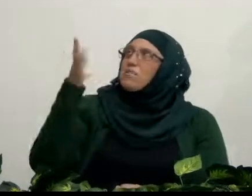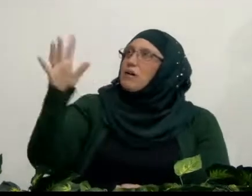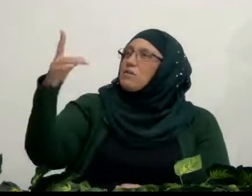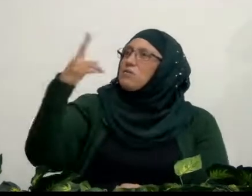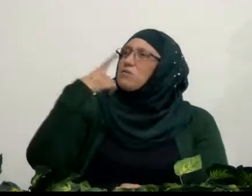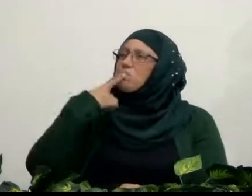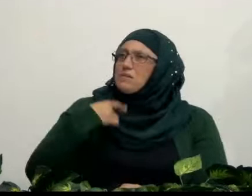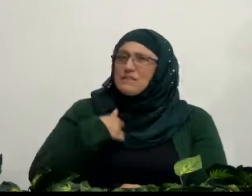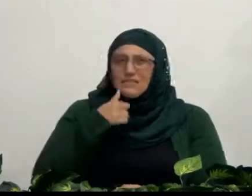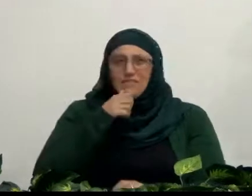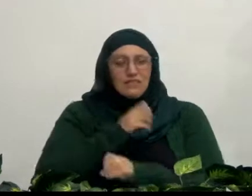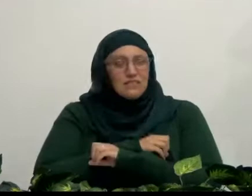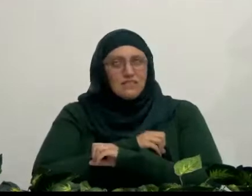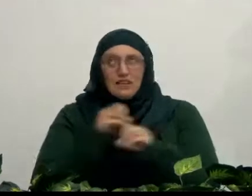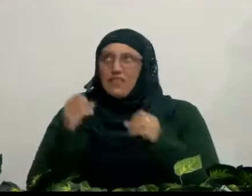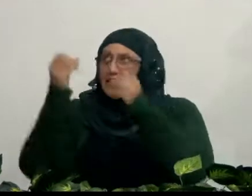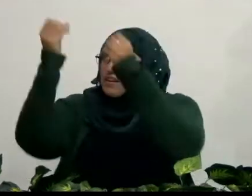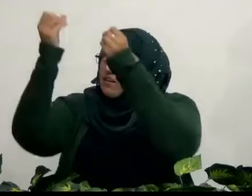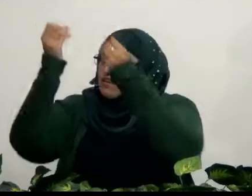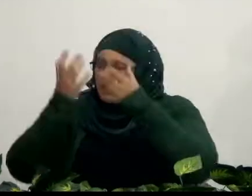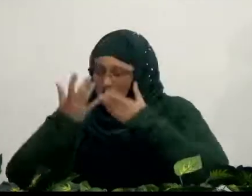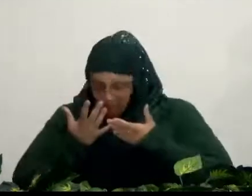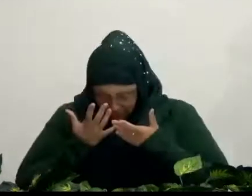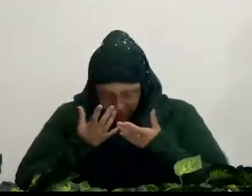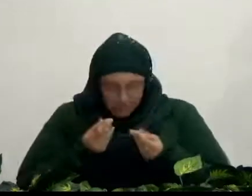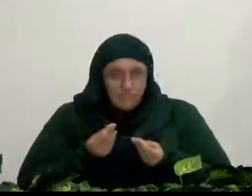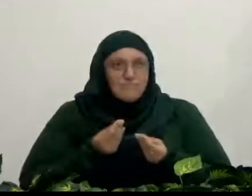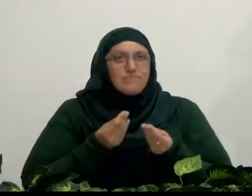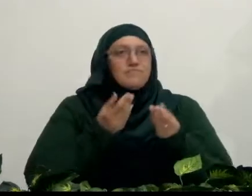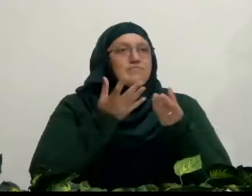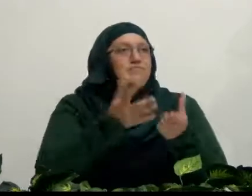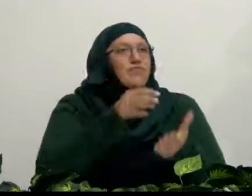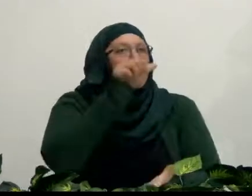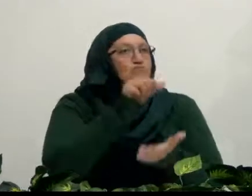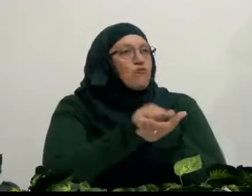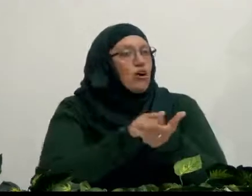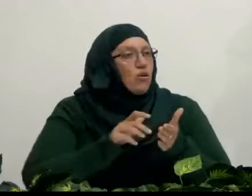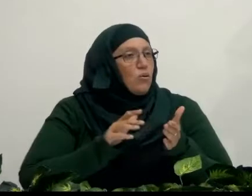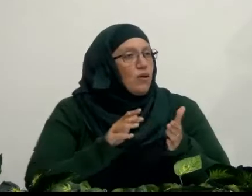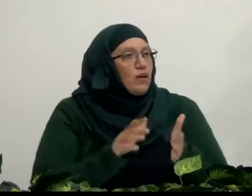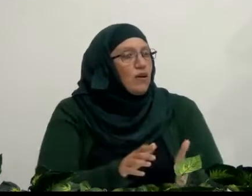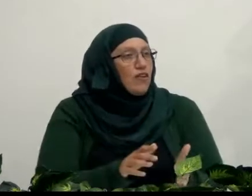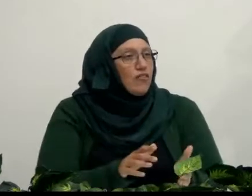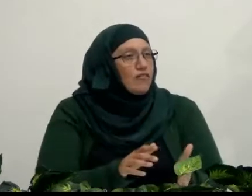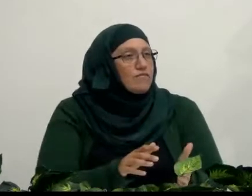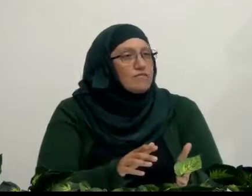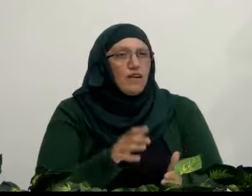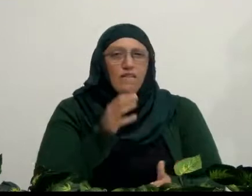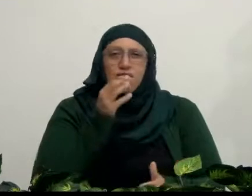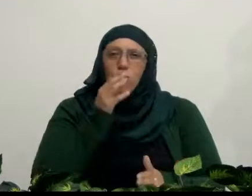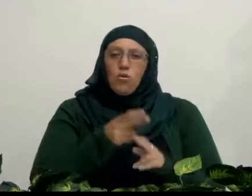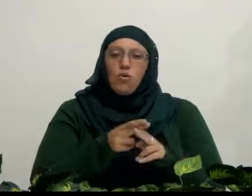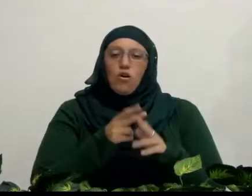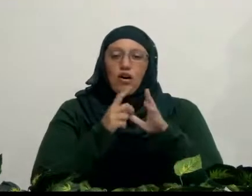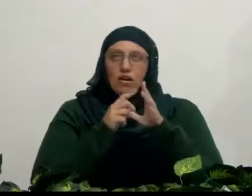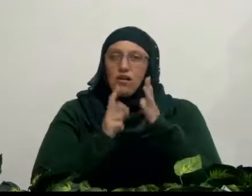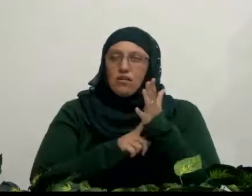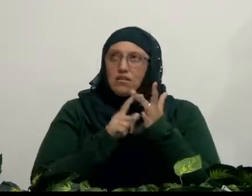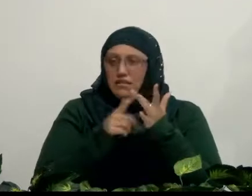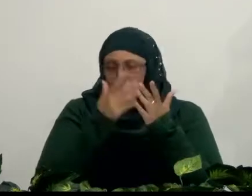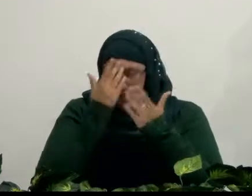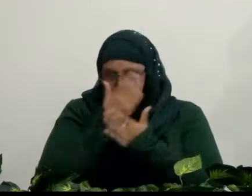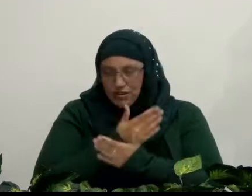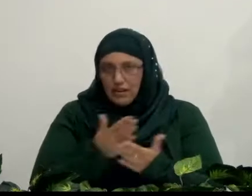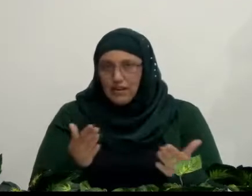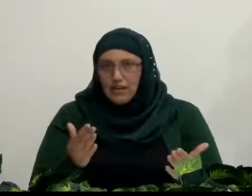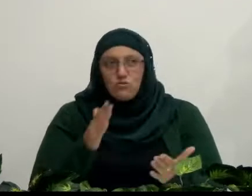not convey what he has just revealed to me in honor of Ali in truth, I will not